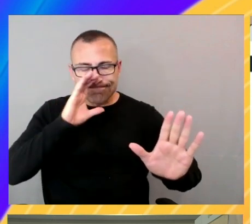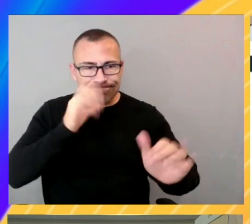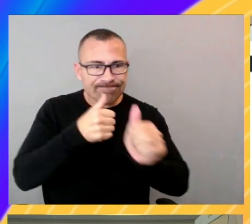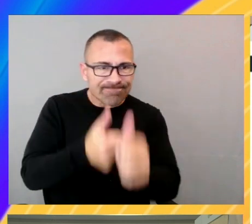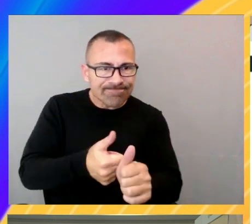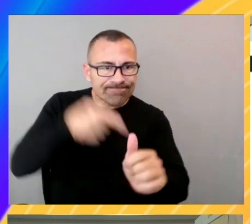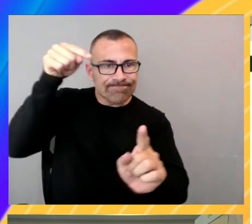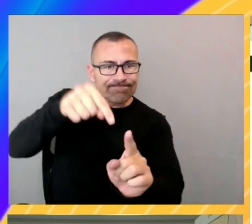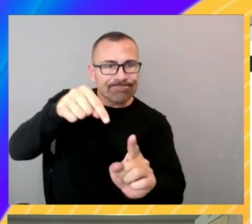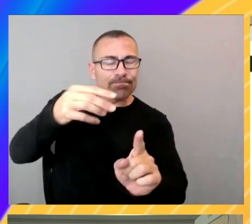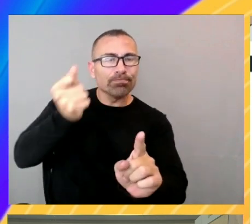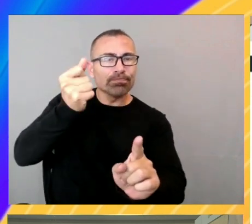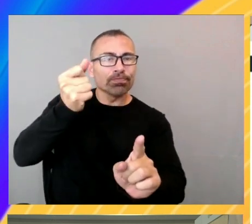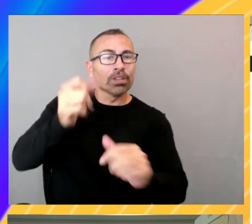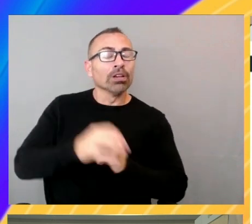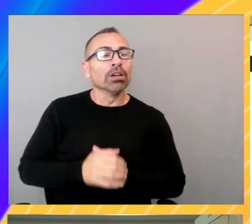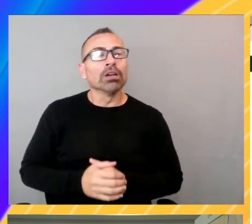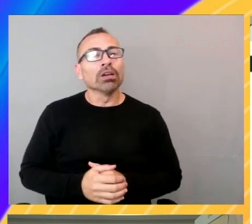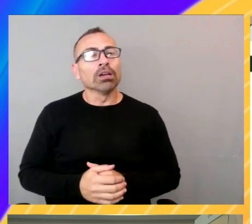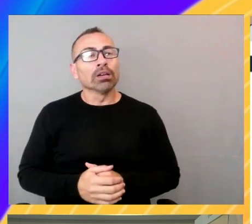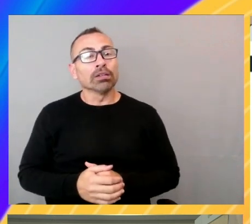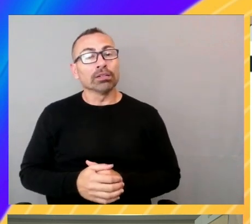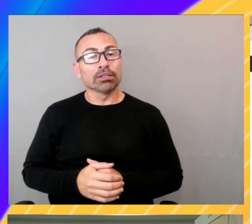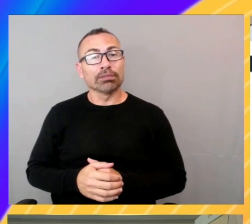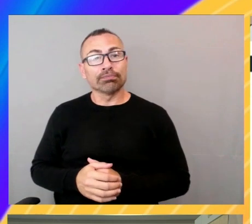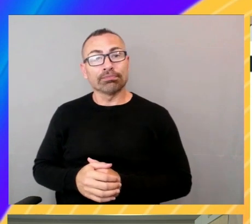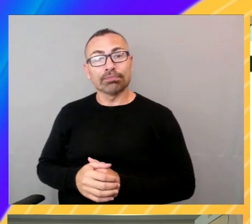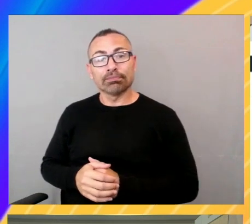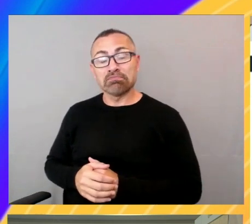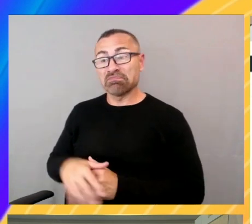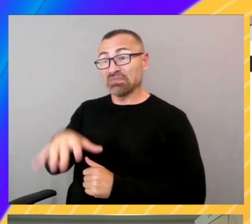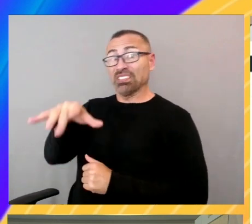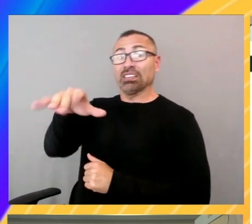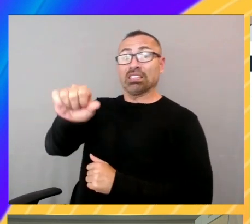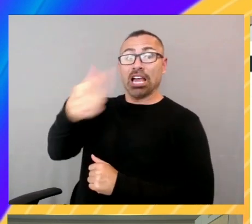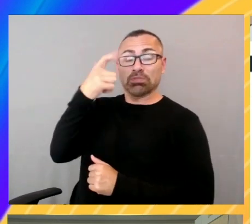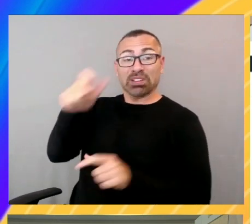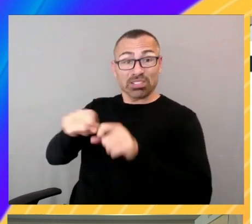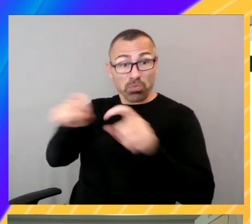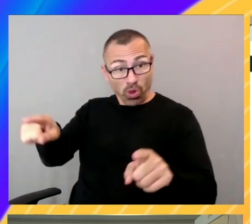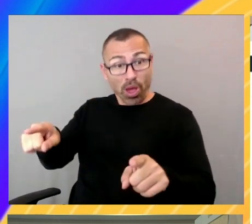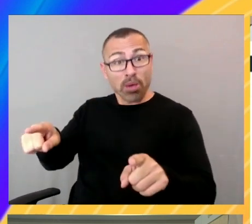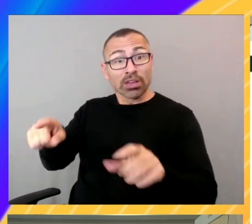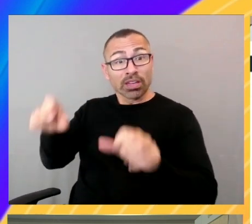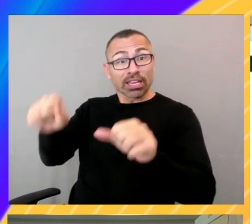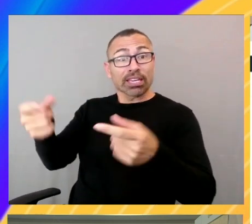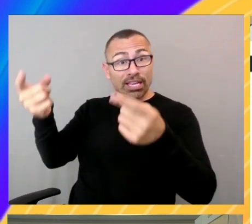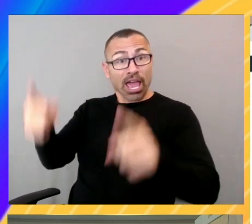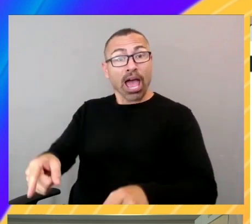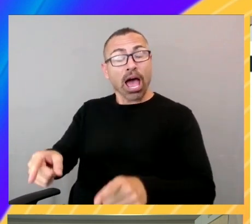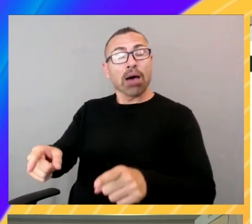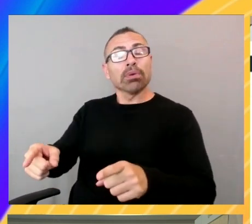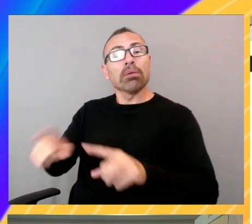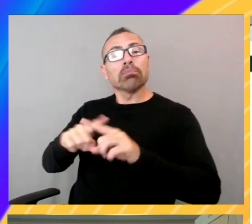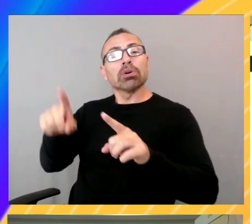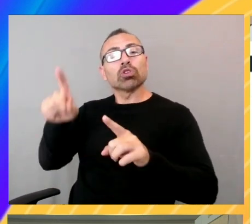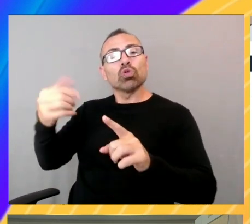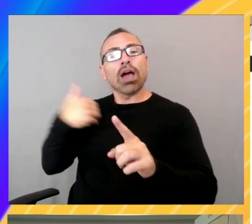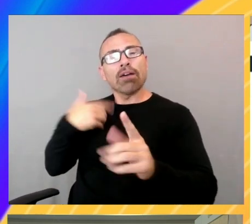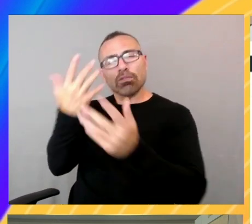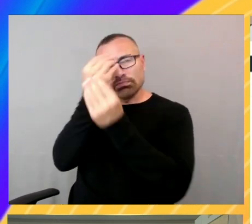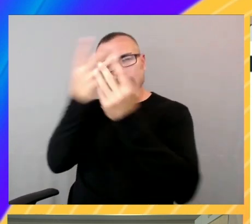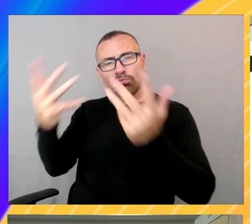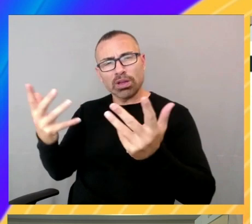of able to correlate all these things that happen all together. So in this case, I dumped